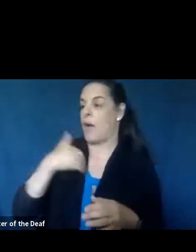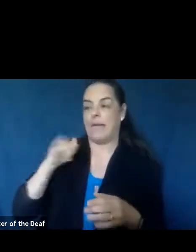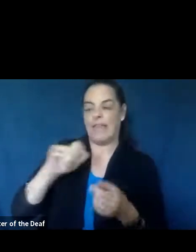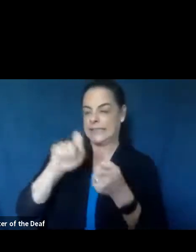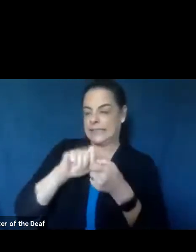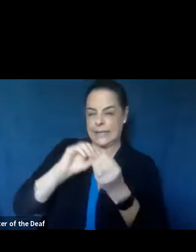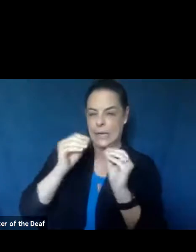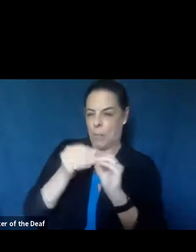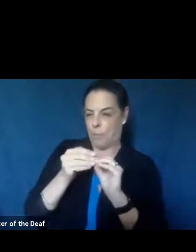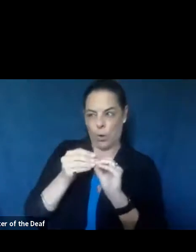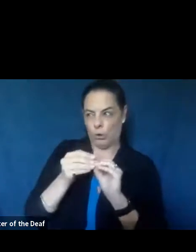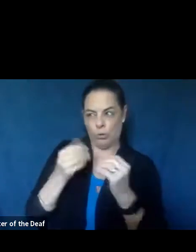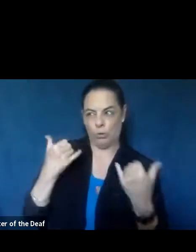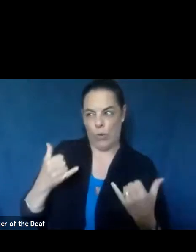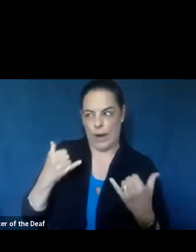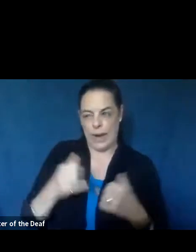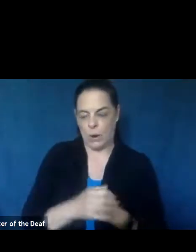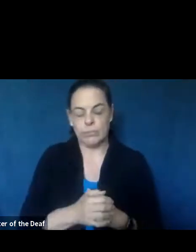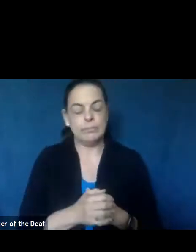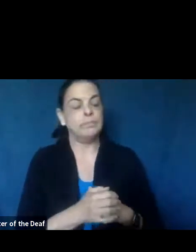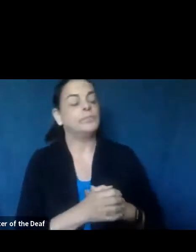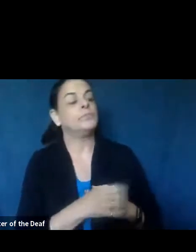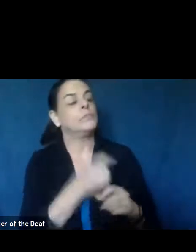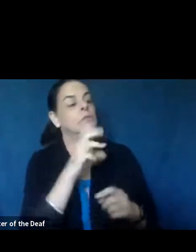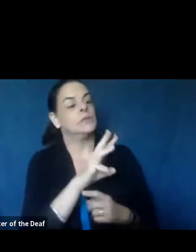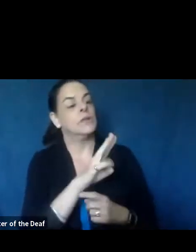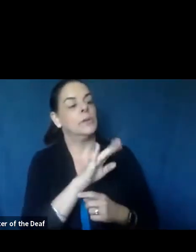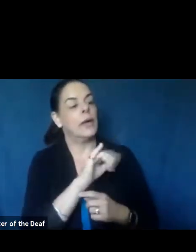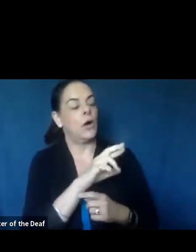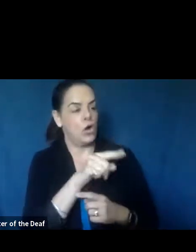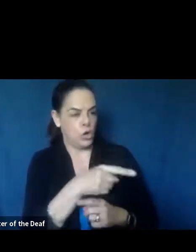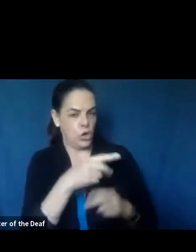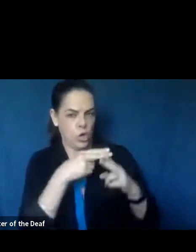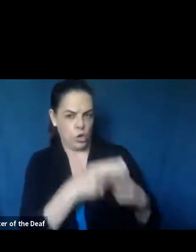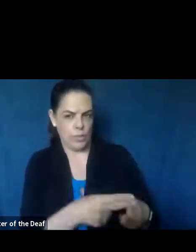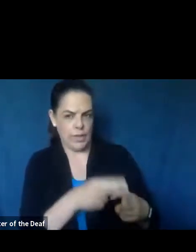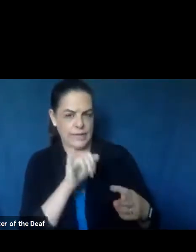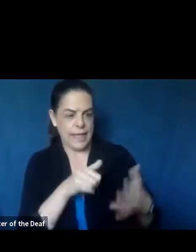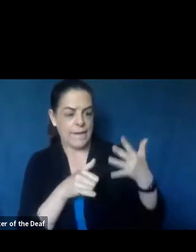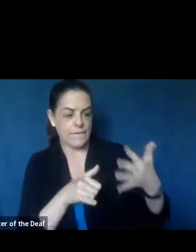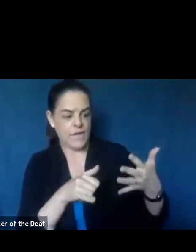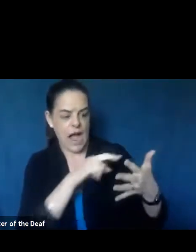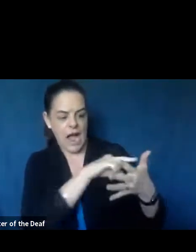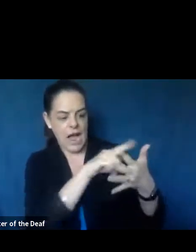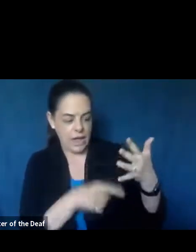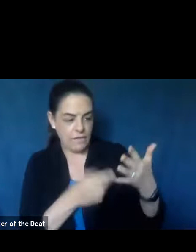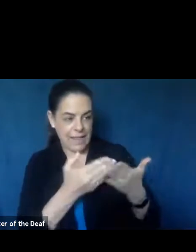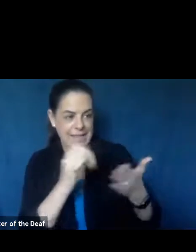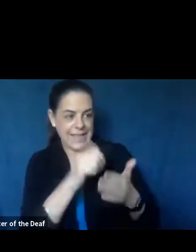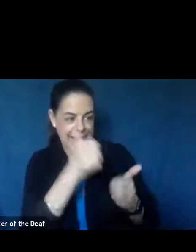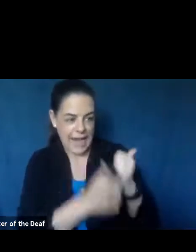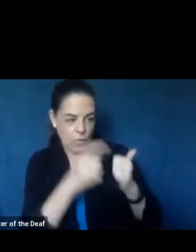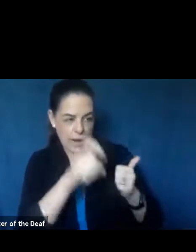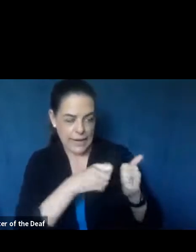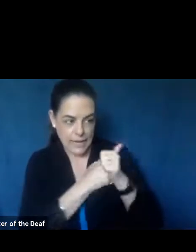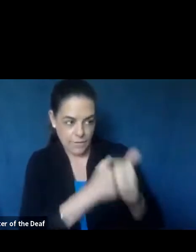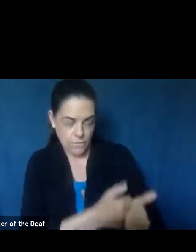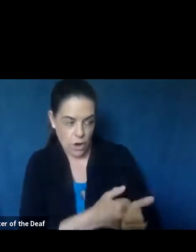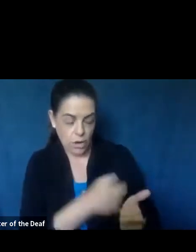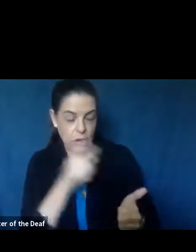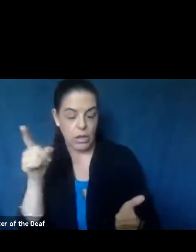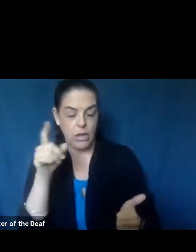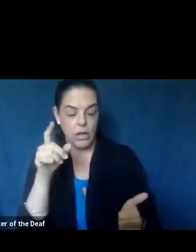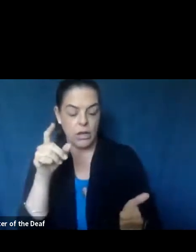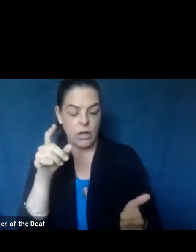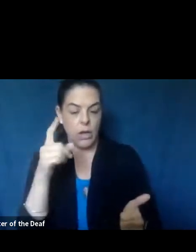information that we have available today. From WBIR, you mentioned the 5 core principles that everyone should be following. Commissioner shared